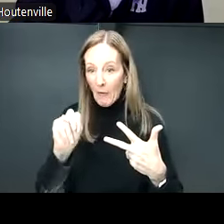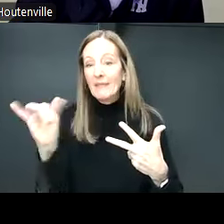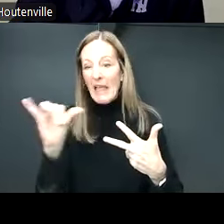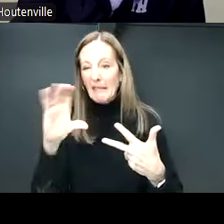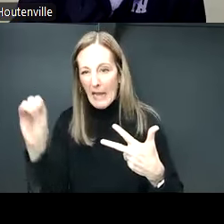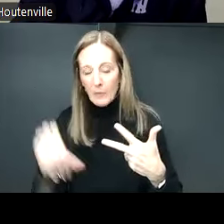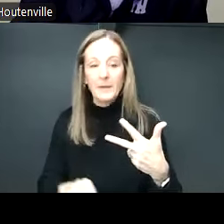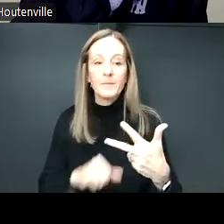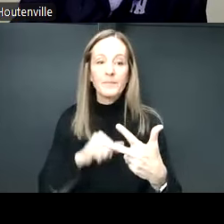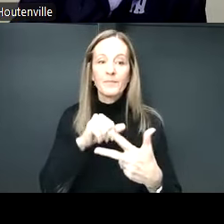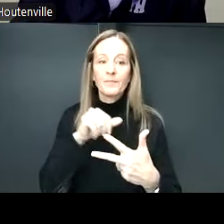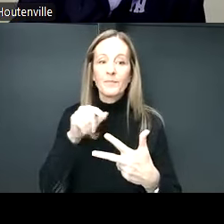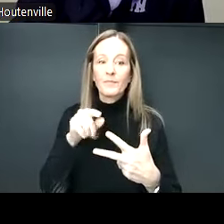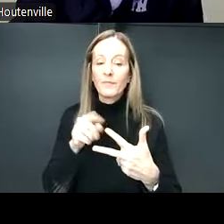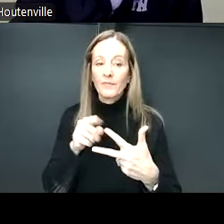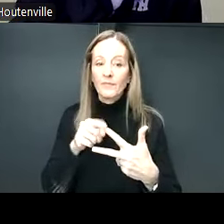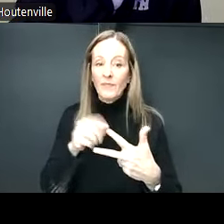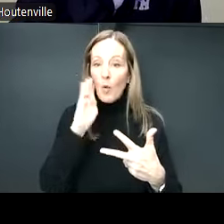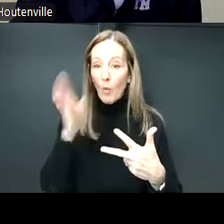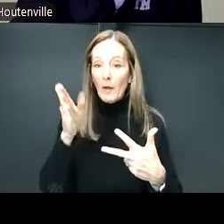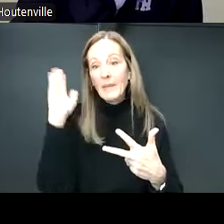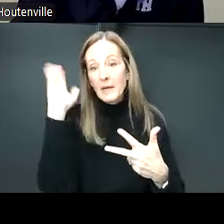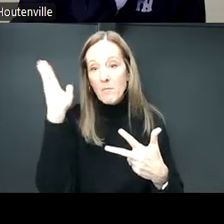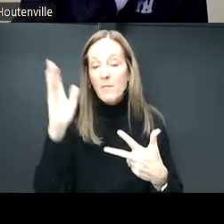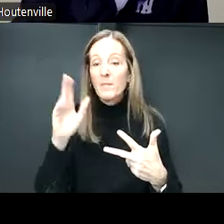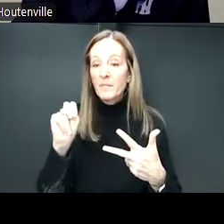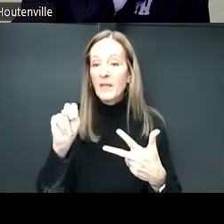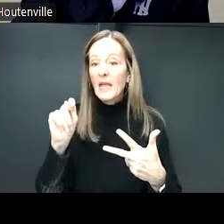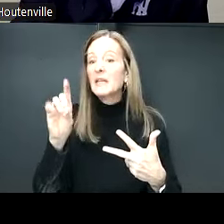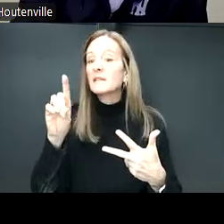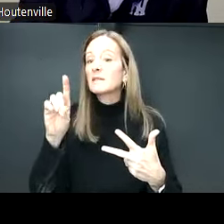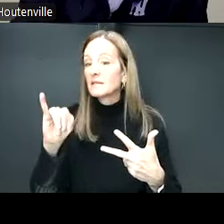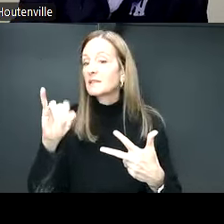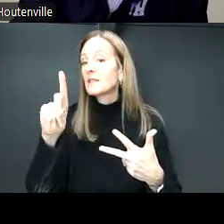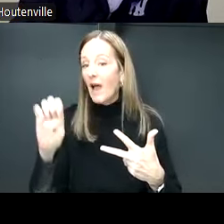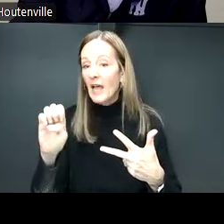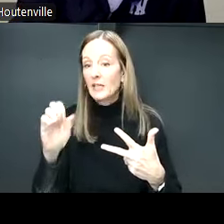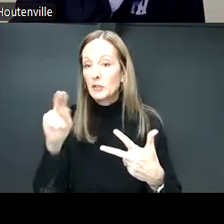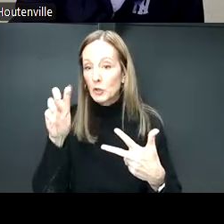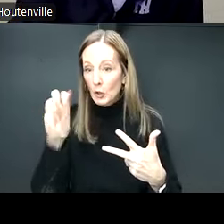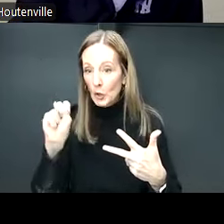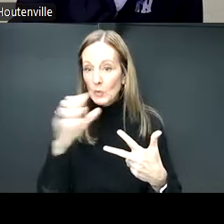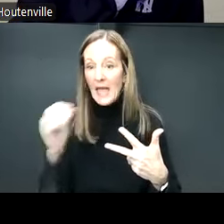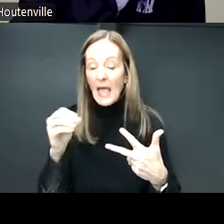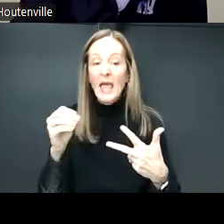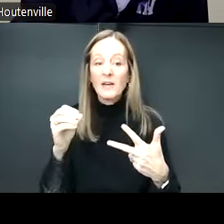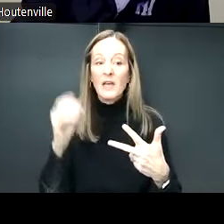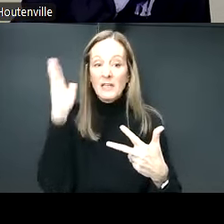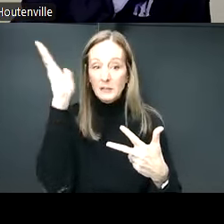Shoshana Marin at AUCD will be giving the nTIDE news, and our guest speaker is Helen